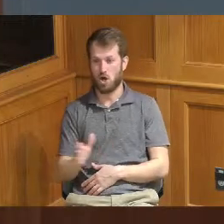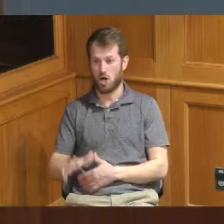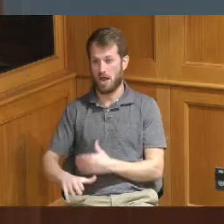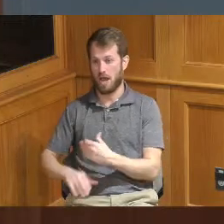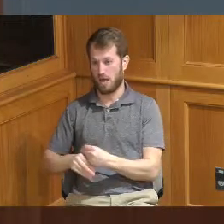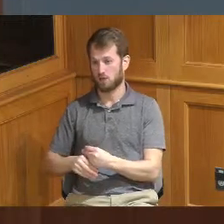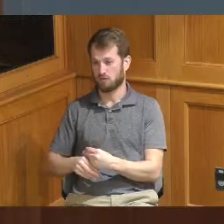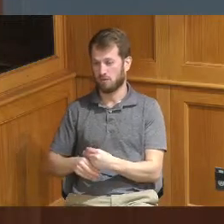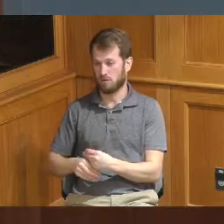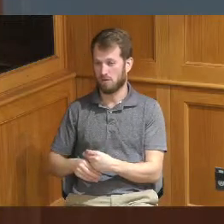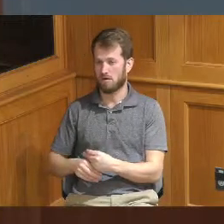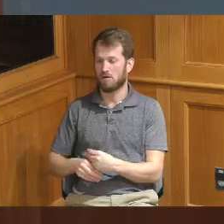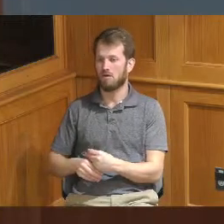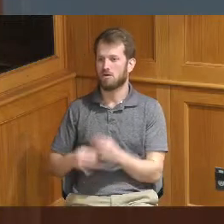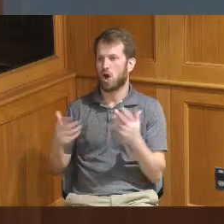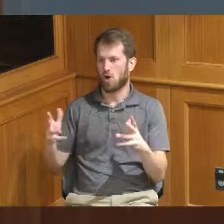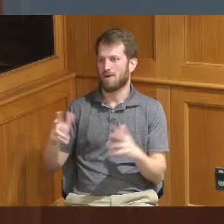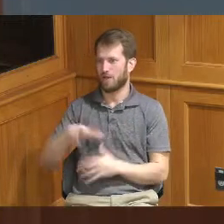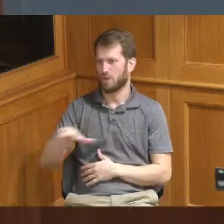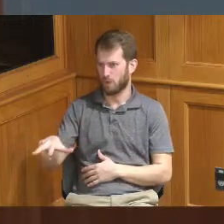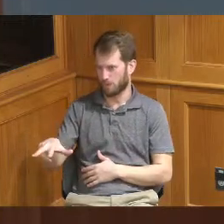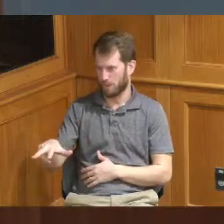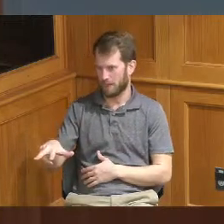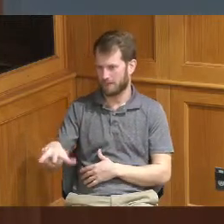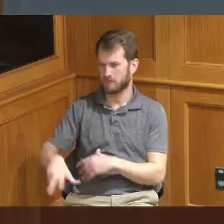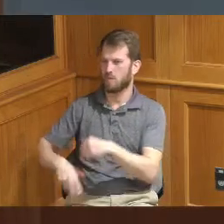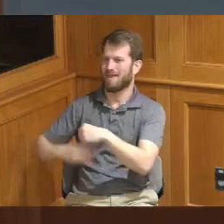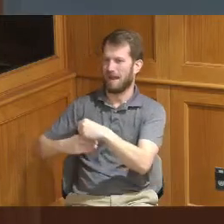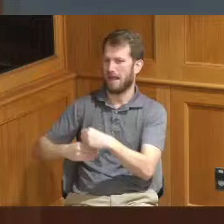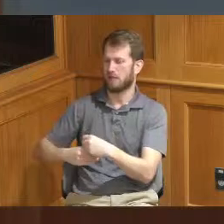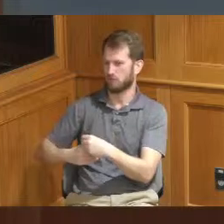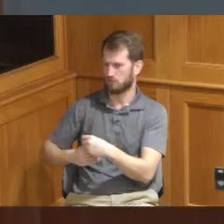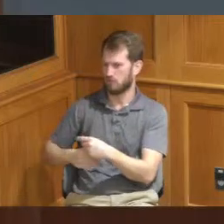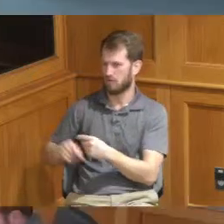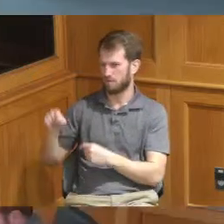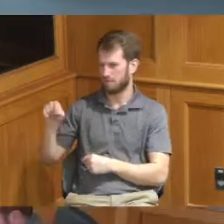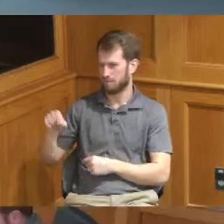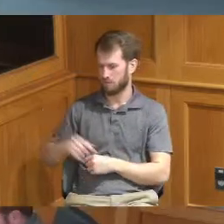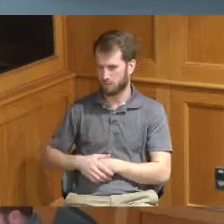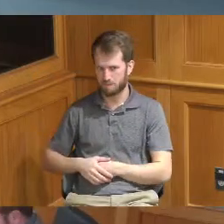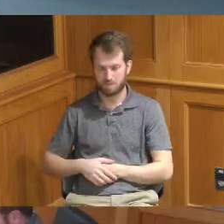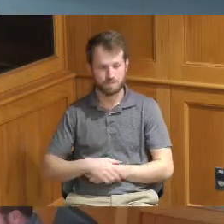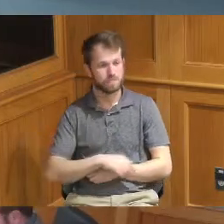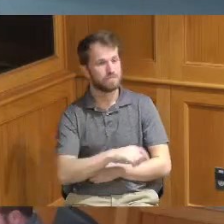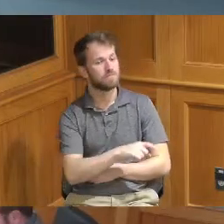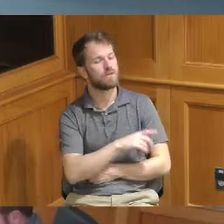beds to the 33 that we already have. Okay, thank you. Yeah. Commissioner Dumas?